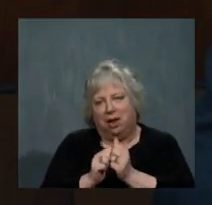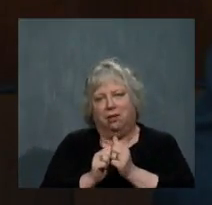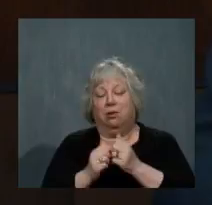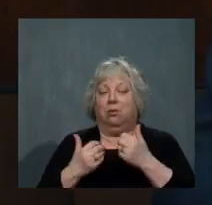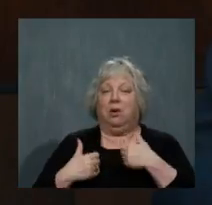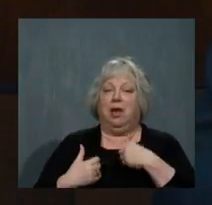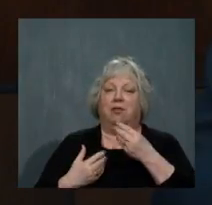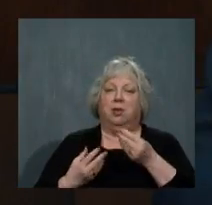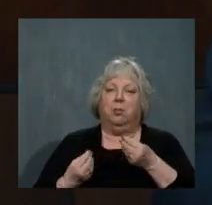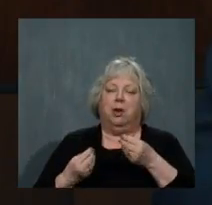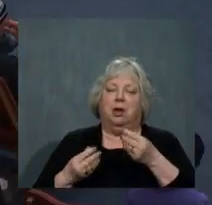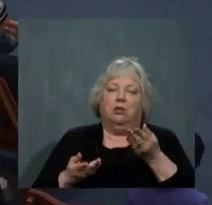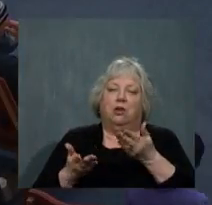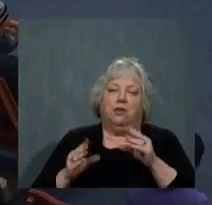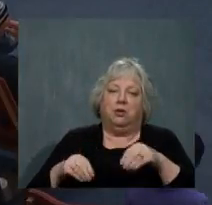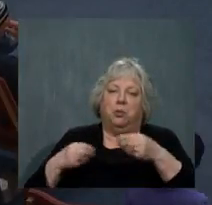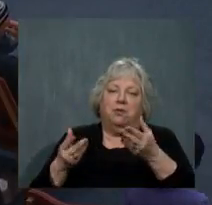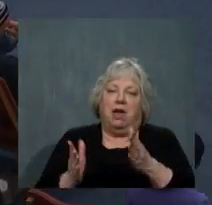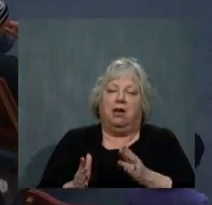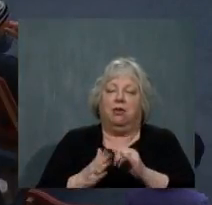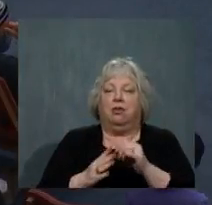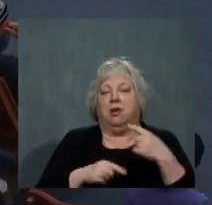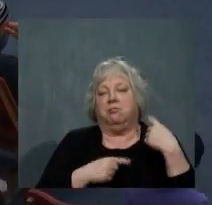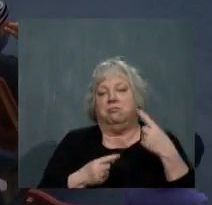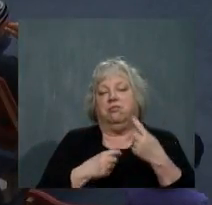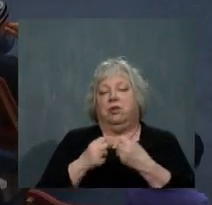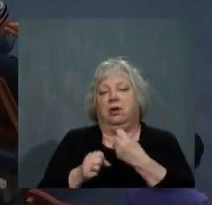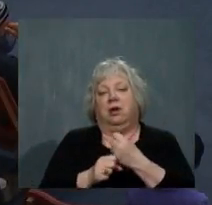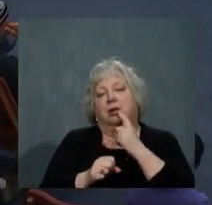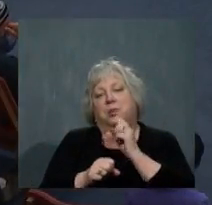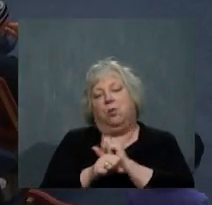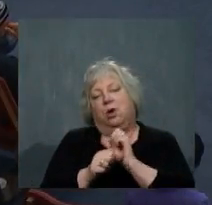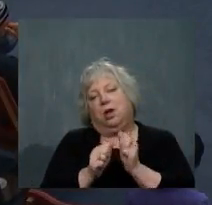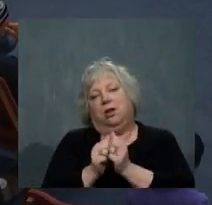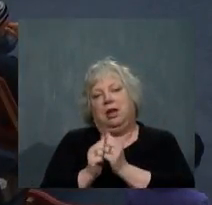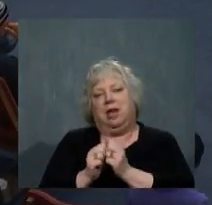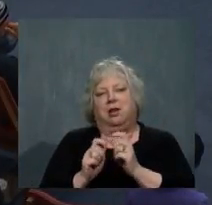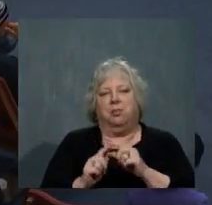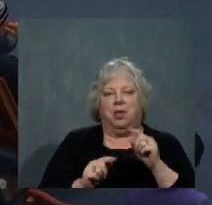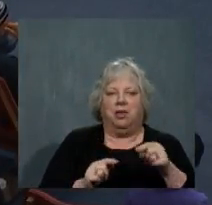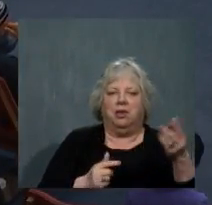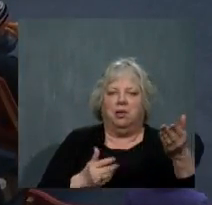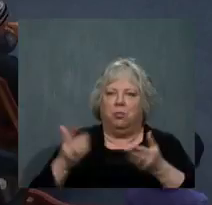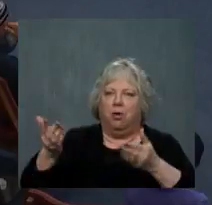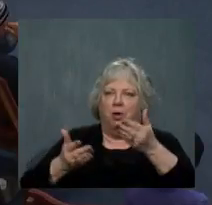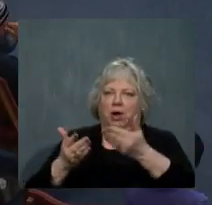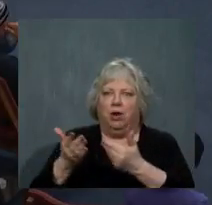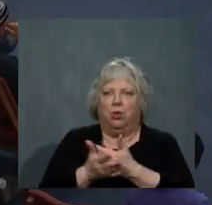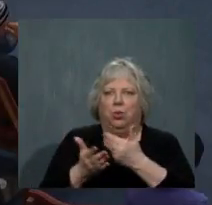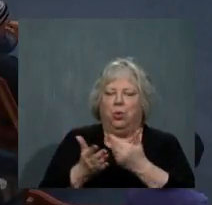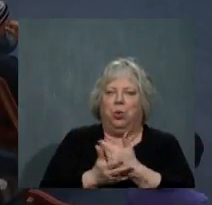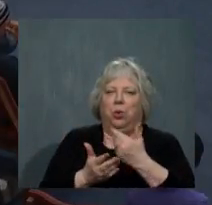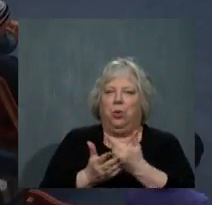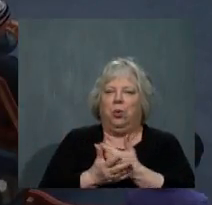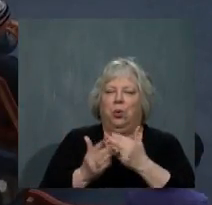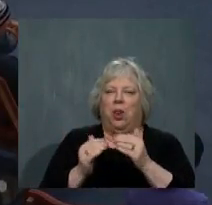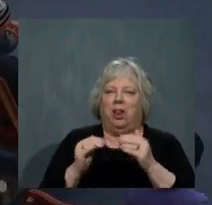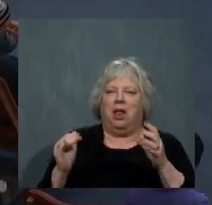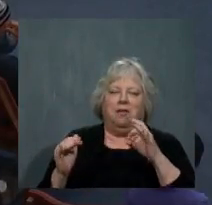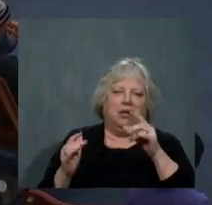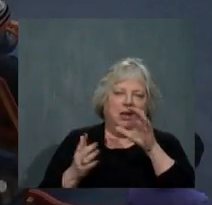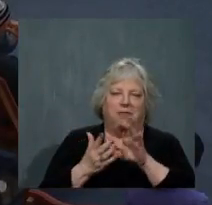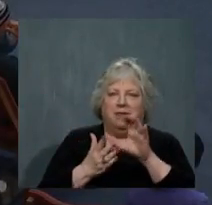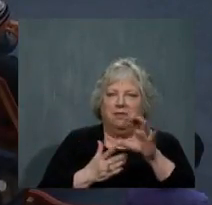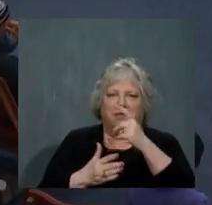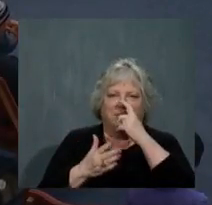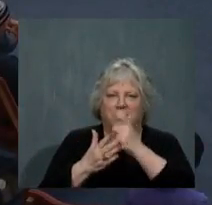years, but this has brought in a new level of investment and involvement with people out of the community, citizens,